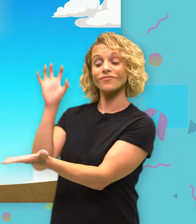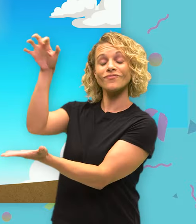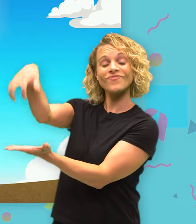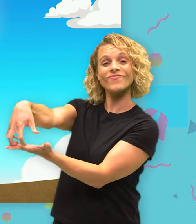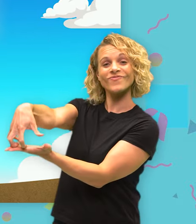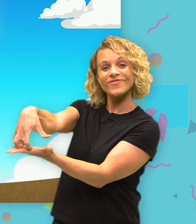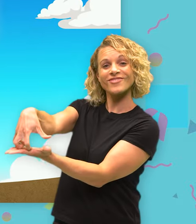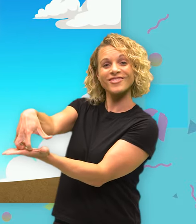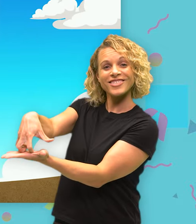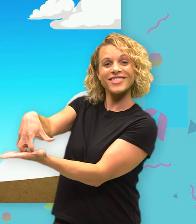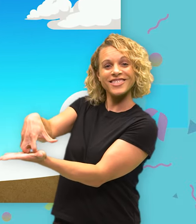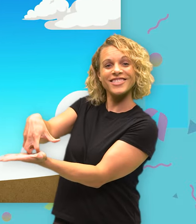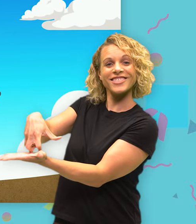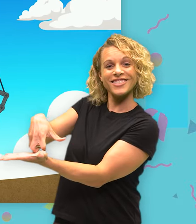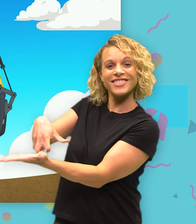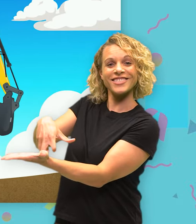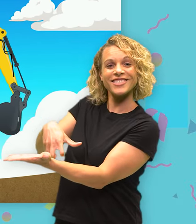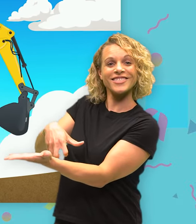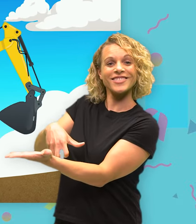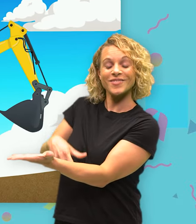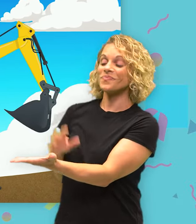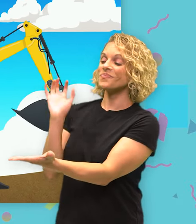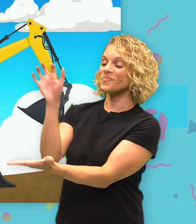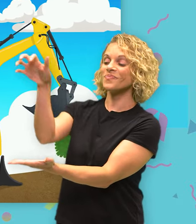I'm an excavator.